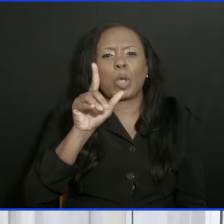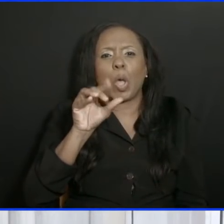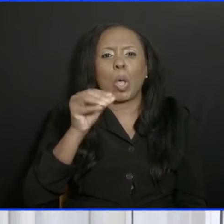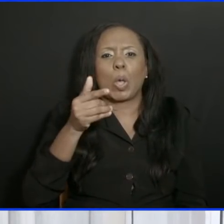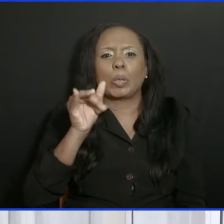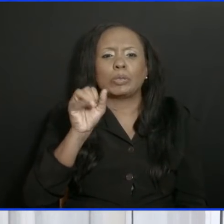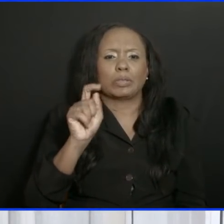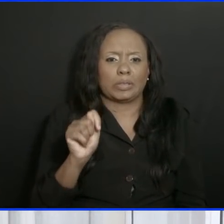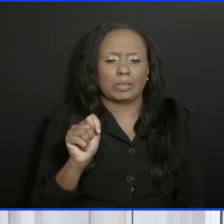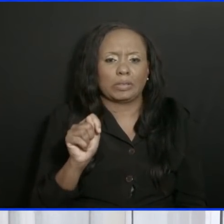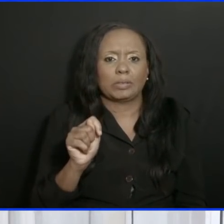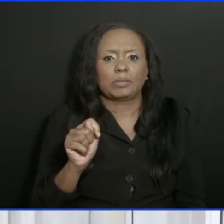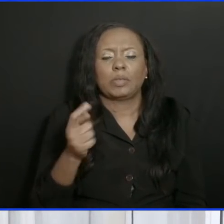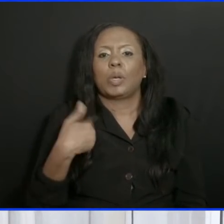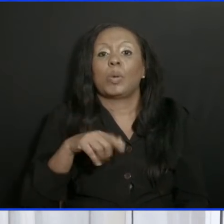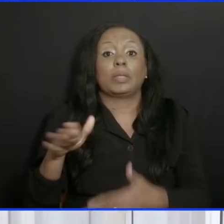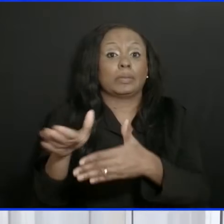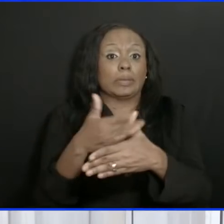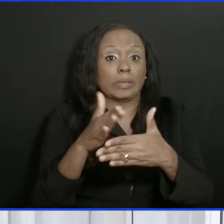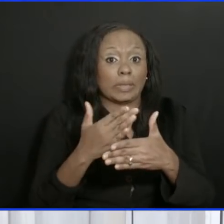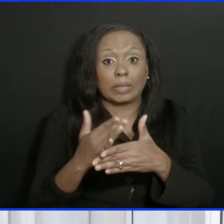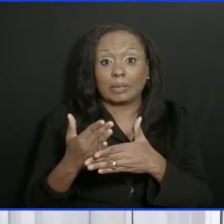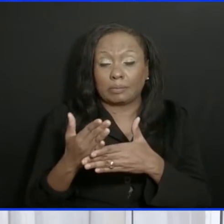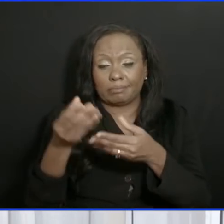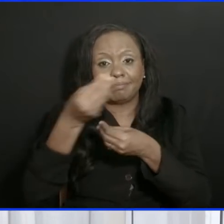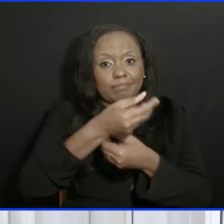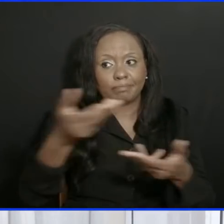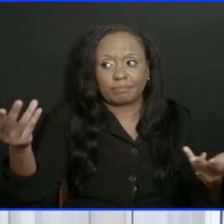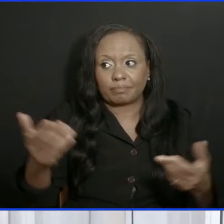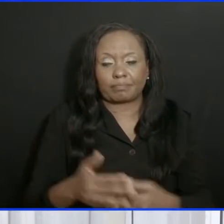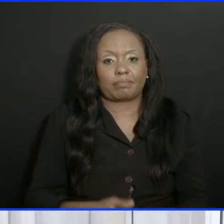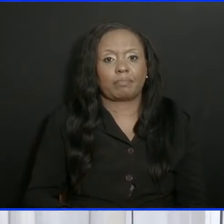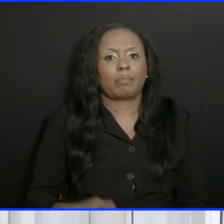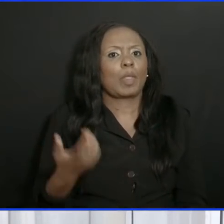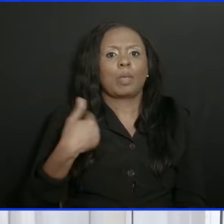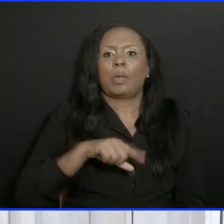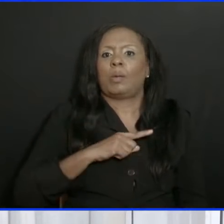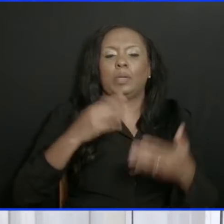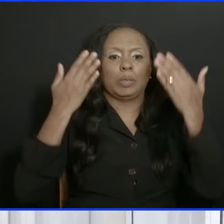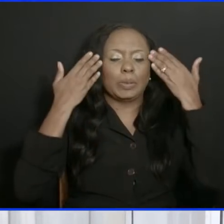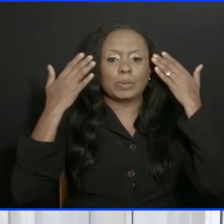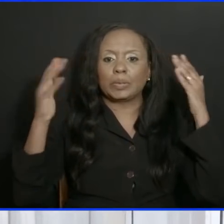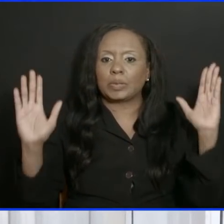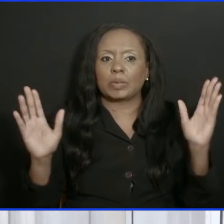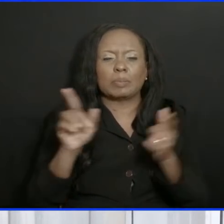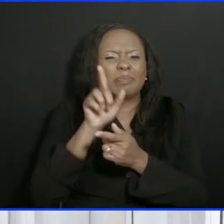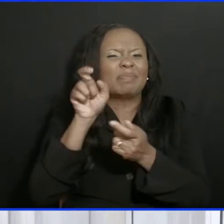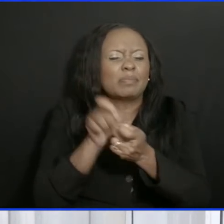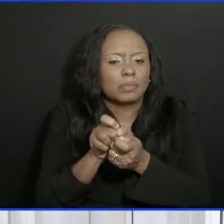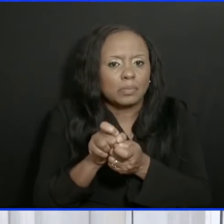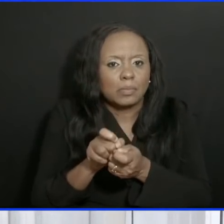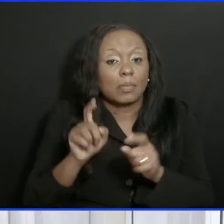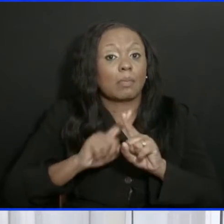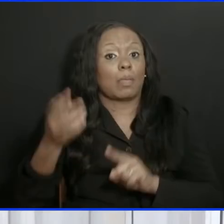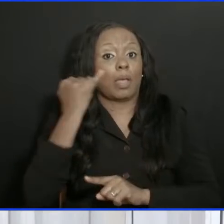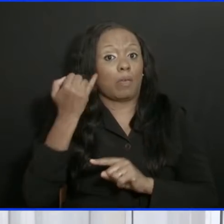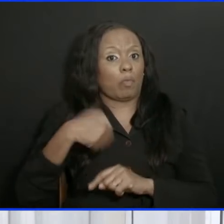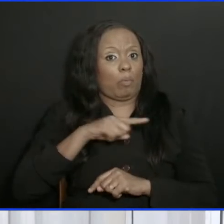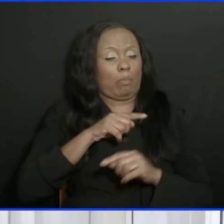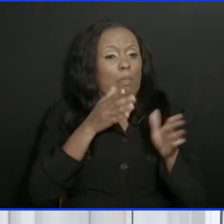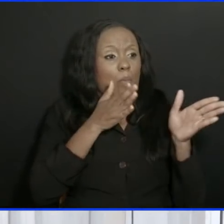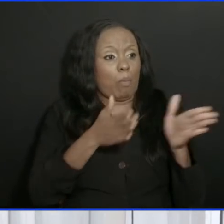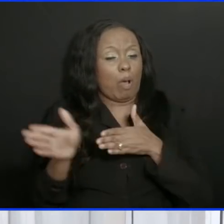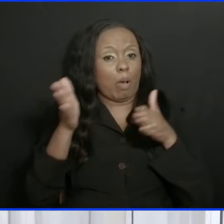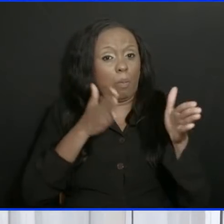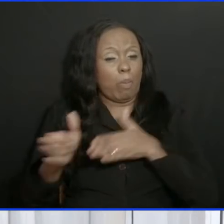this evening. We don't know where we will land, but we do know this, that if we continue to prepare and if we continue to